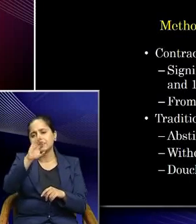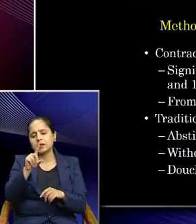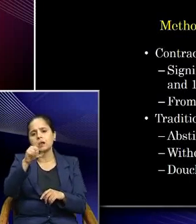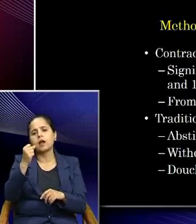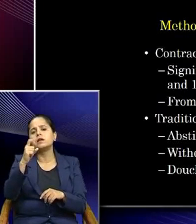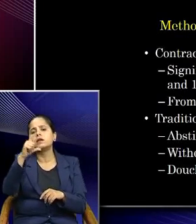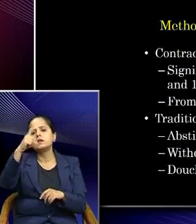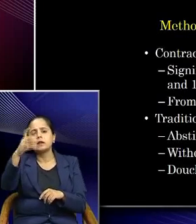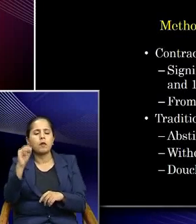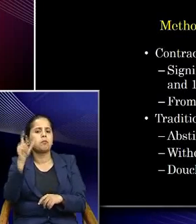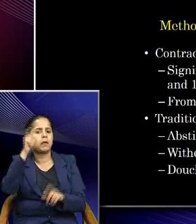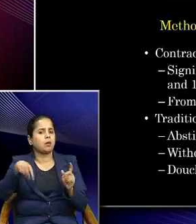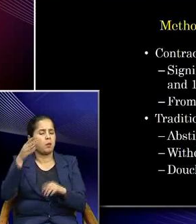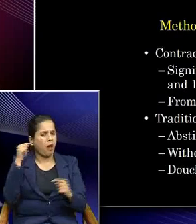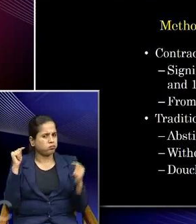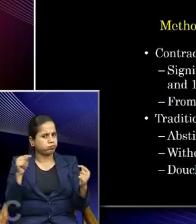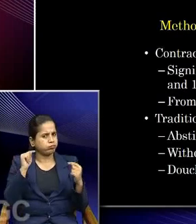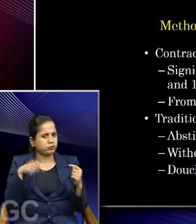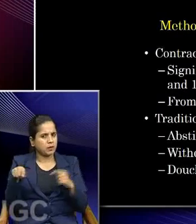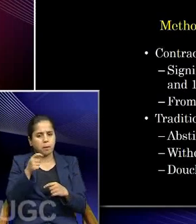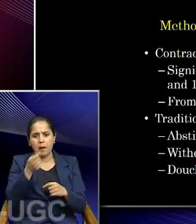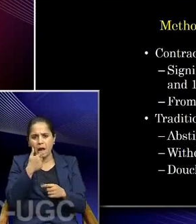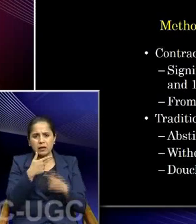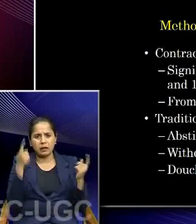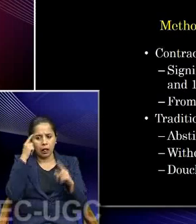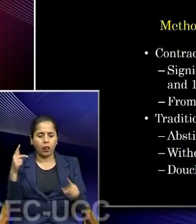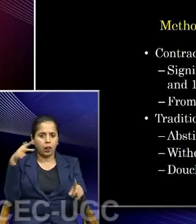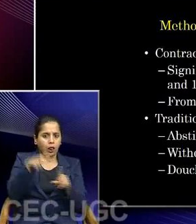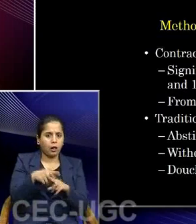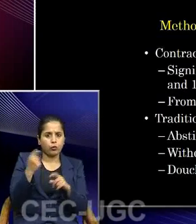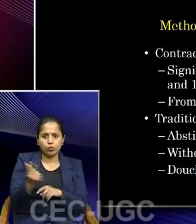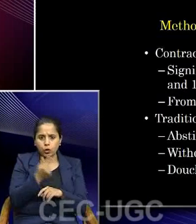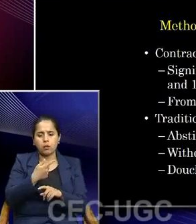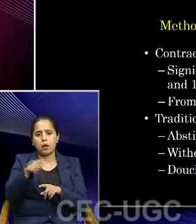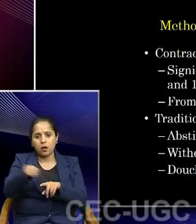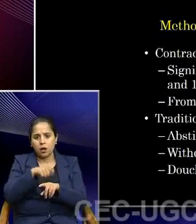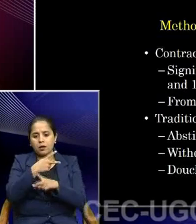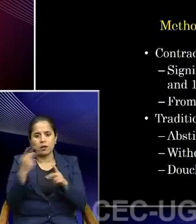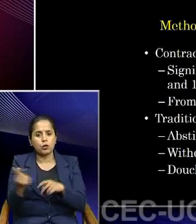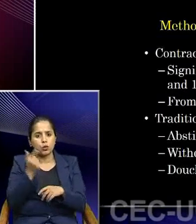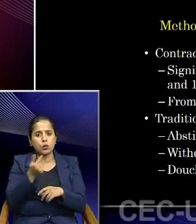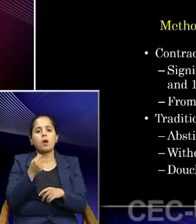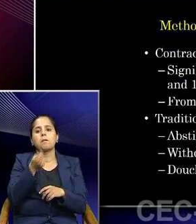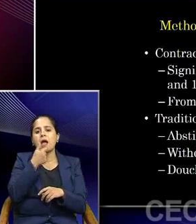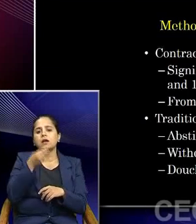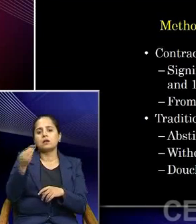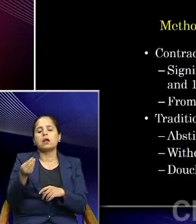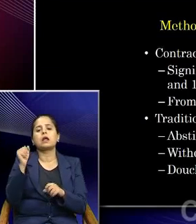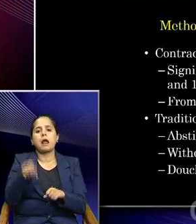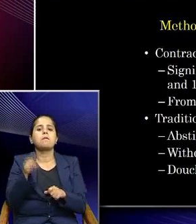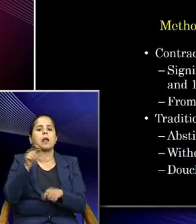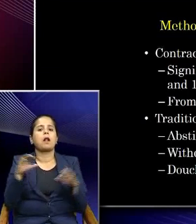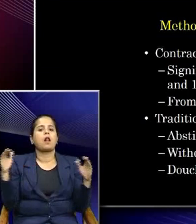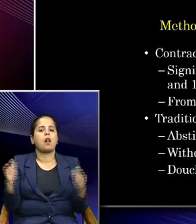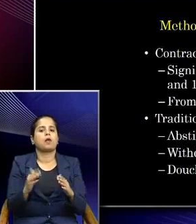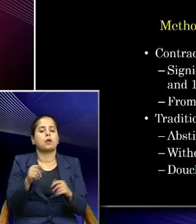was that medical interference through the use of contraceptive could reduce the population from